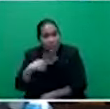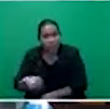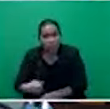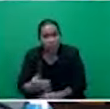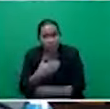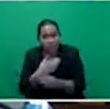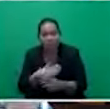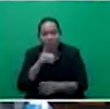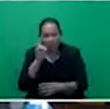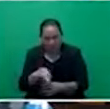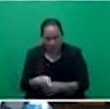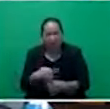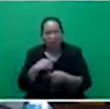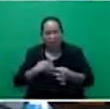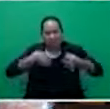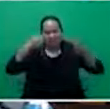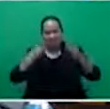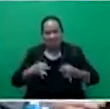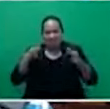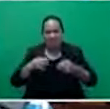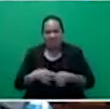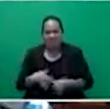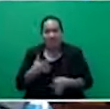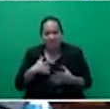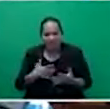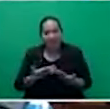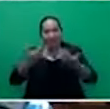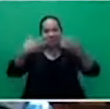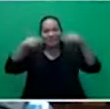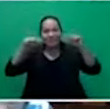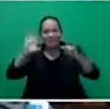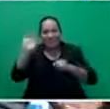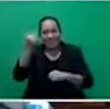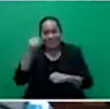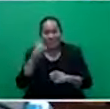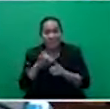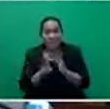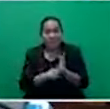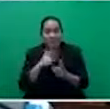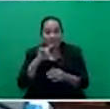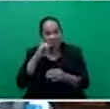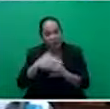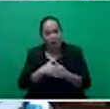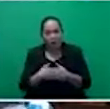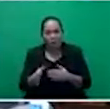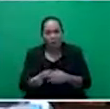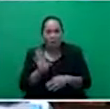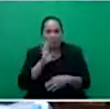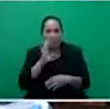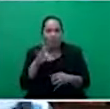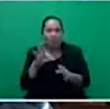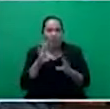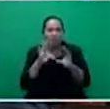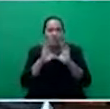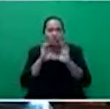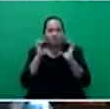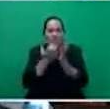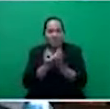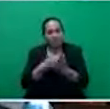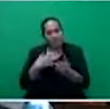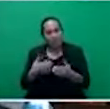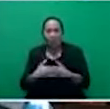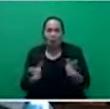condition. And yes, it worked. Prime Minister said we'll open before December, before Christmas, we opened on the 1st of December. And we had